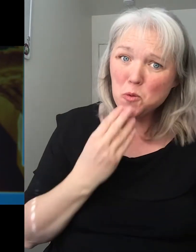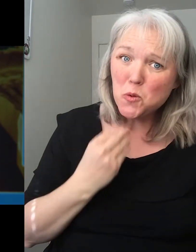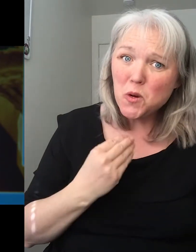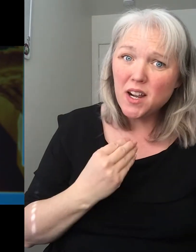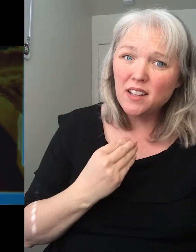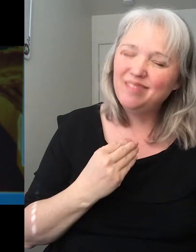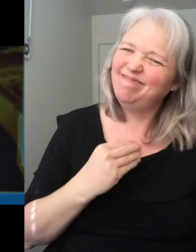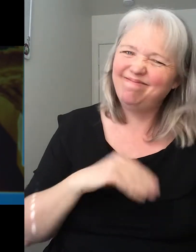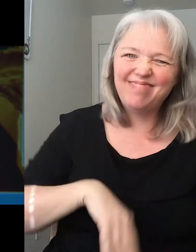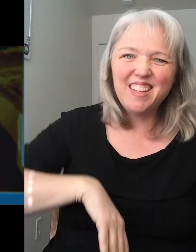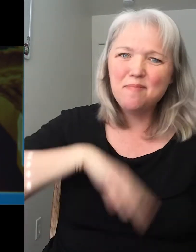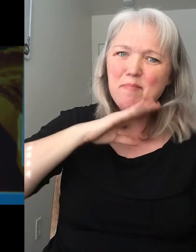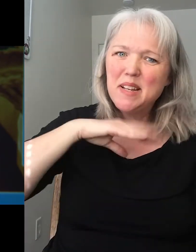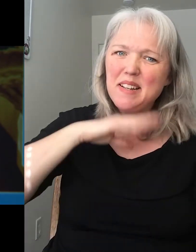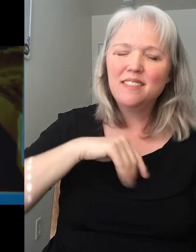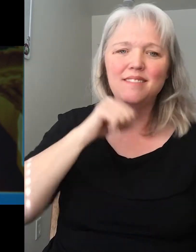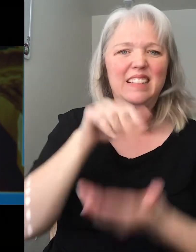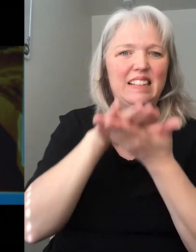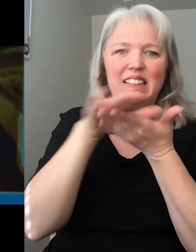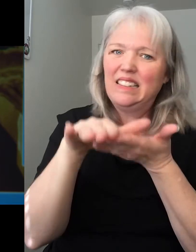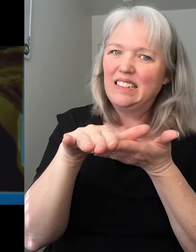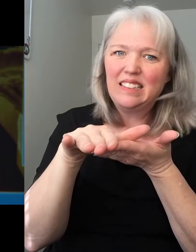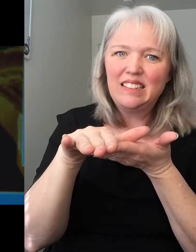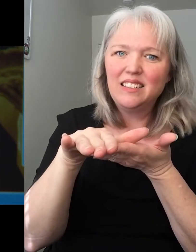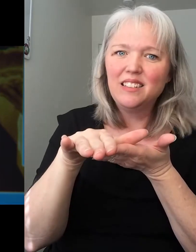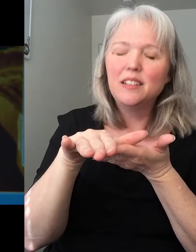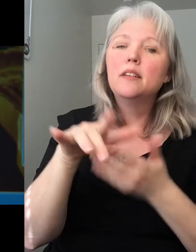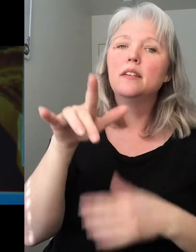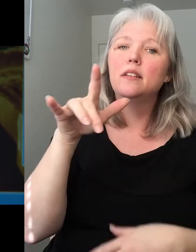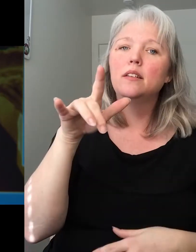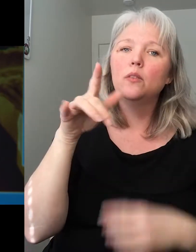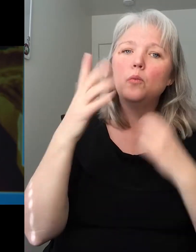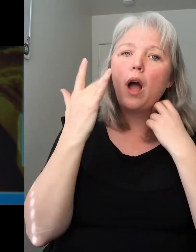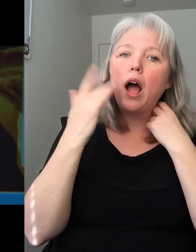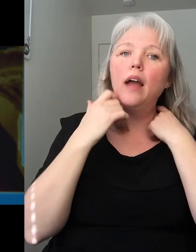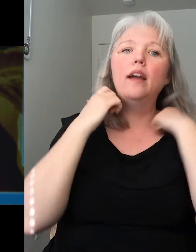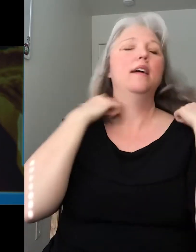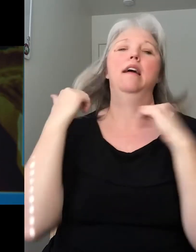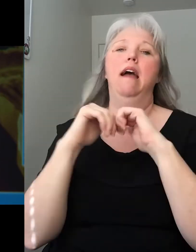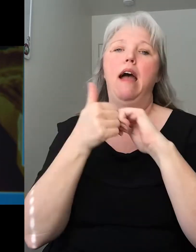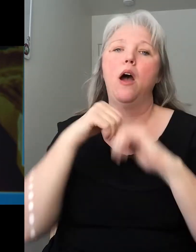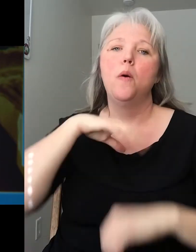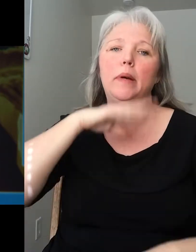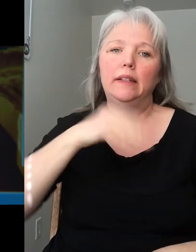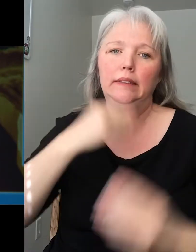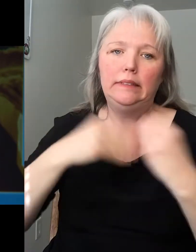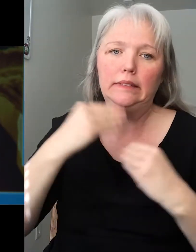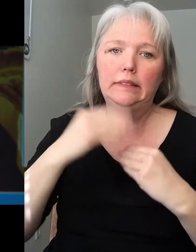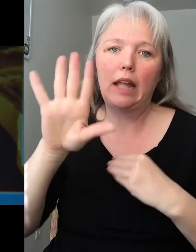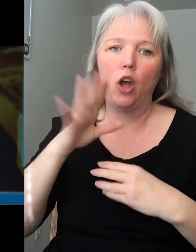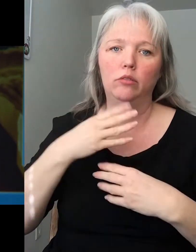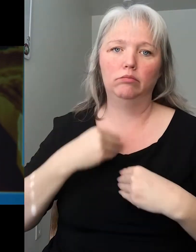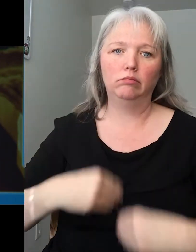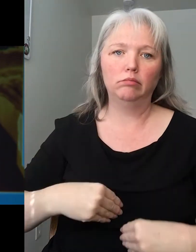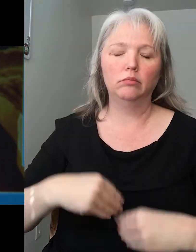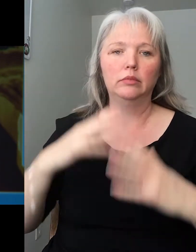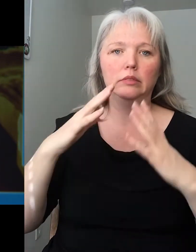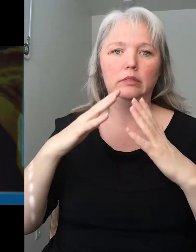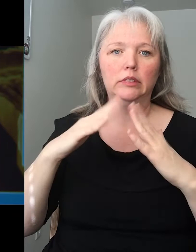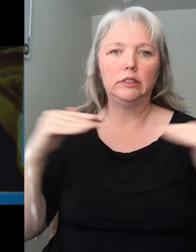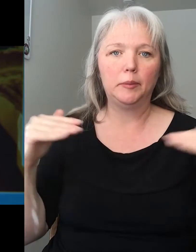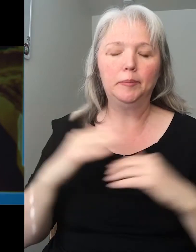pigs are unclean. Because of the way they eat, because of their digestive system, God had declared them unclean.